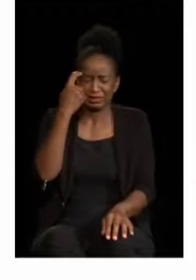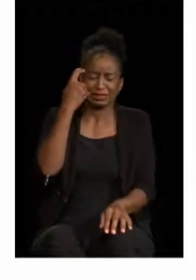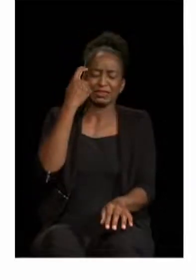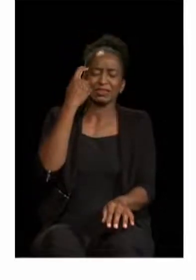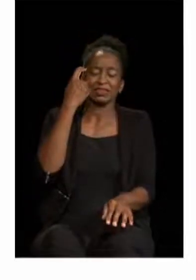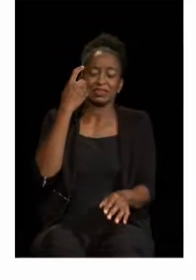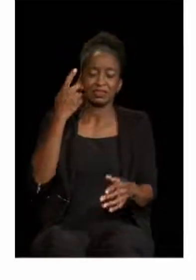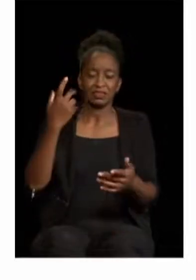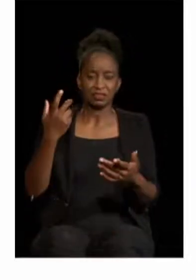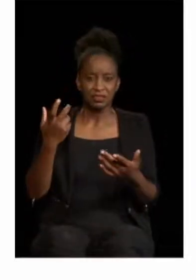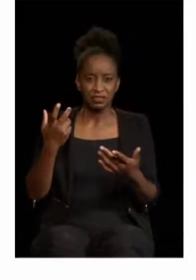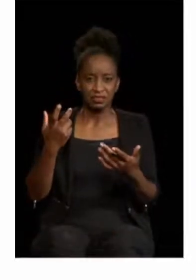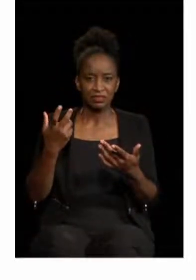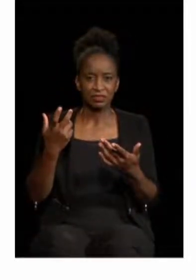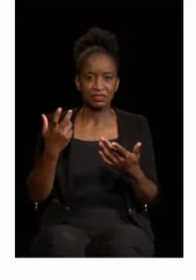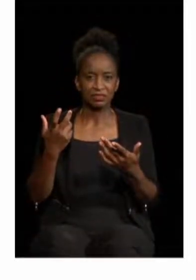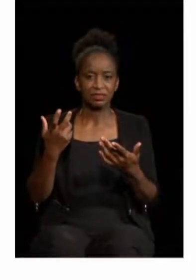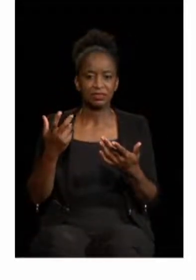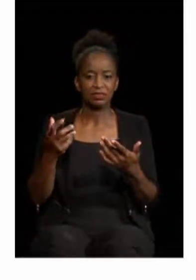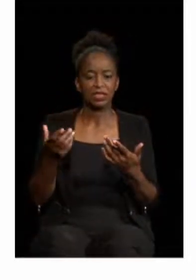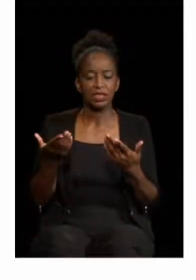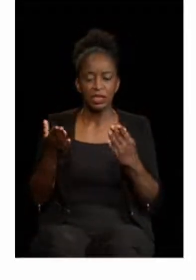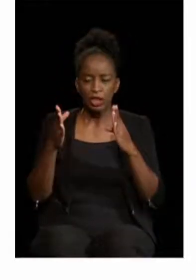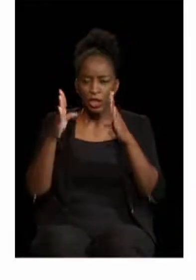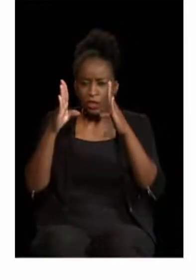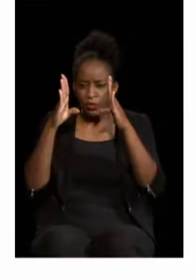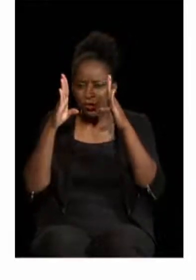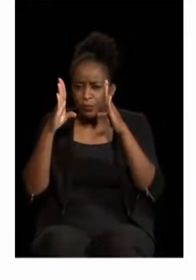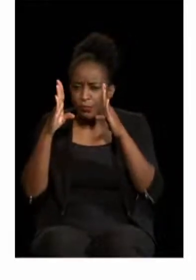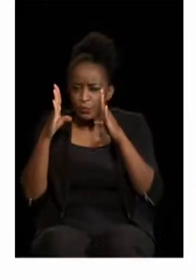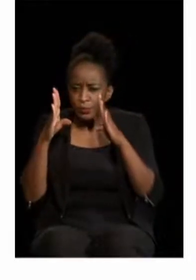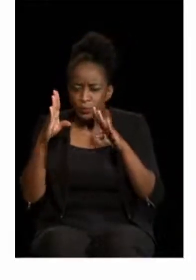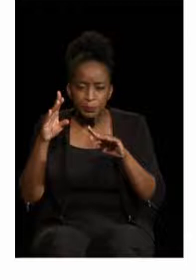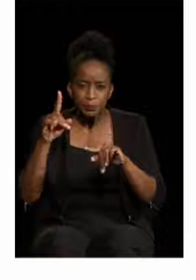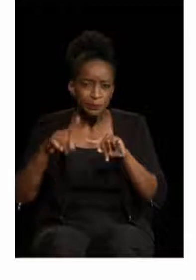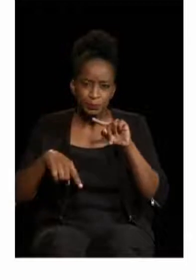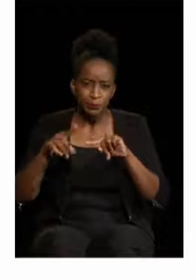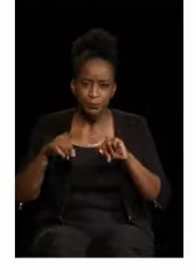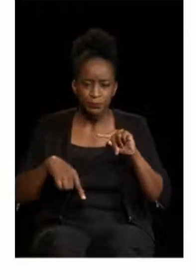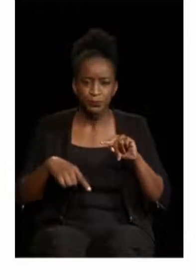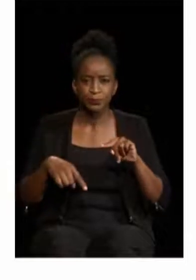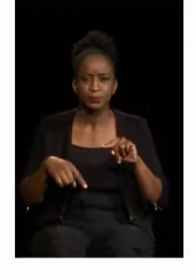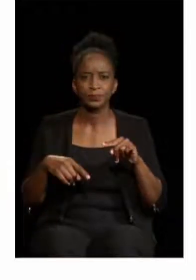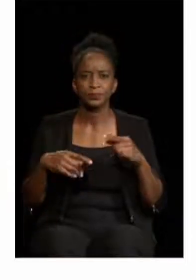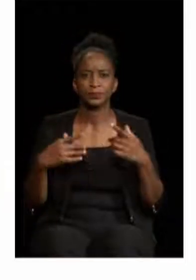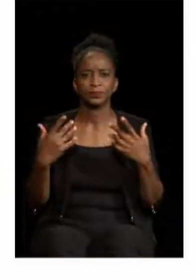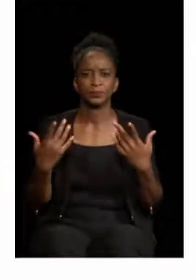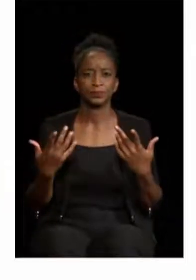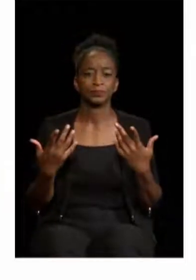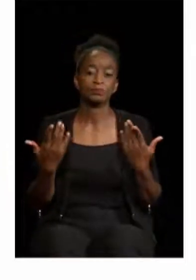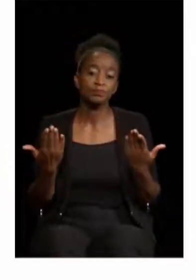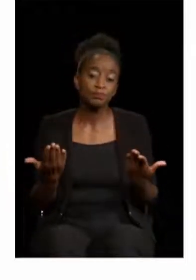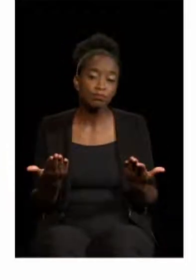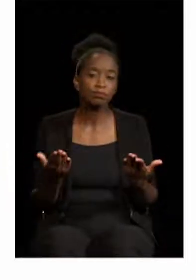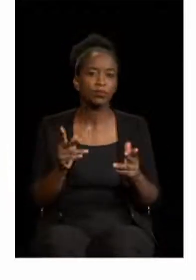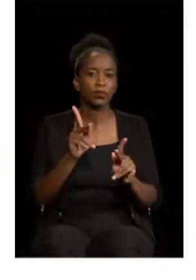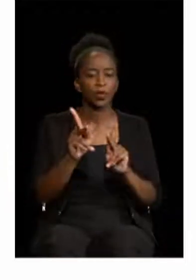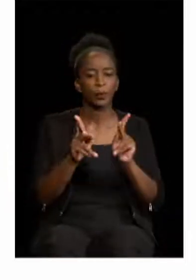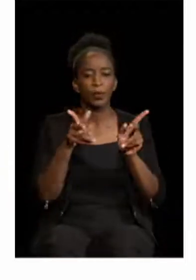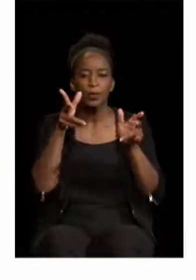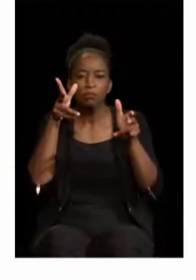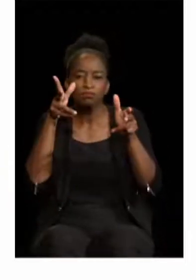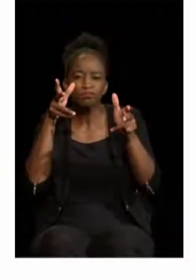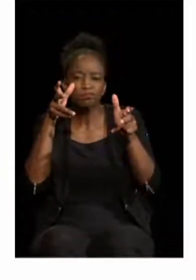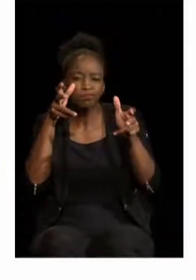not focused on seeing the ordinary. Mental health stems from what people feed their brain,